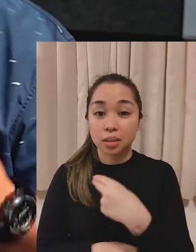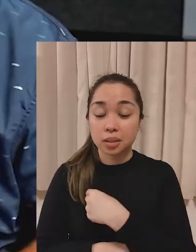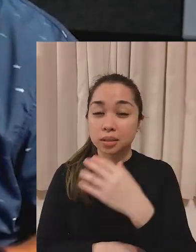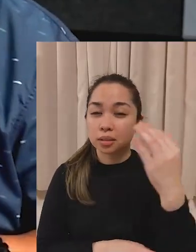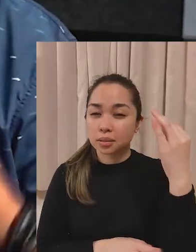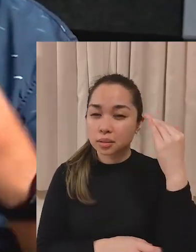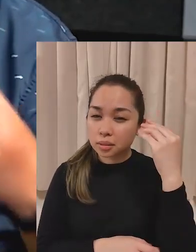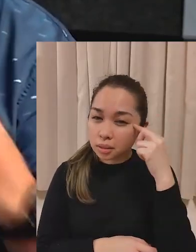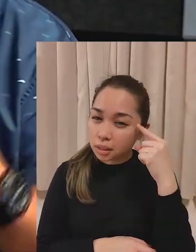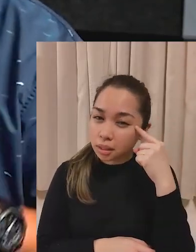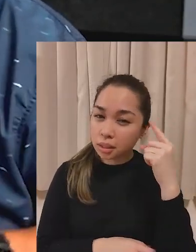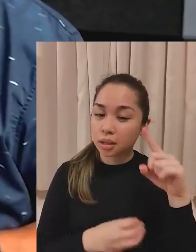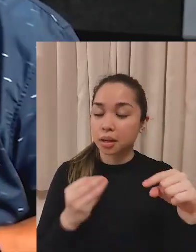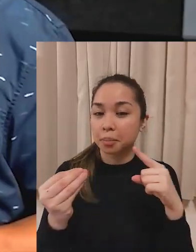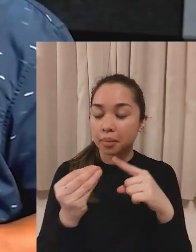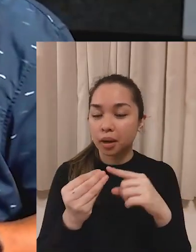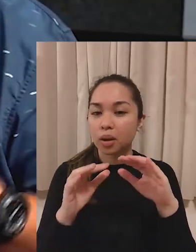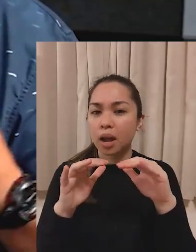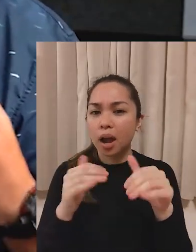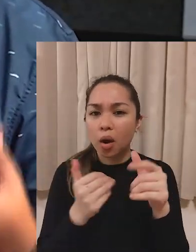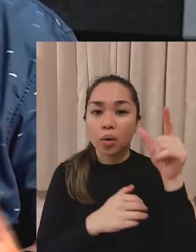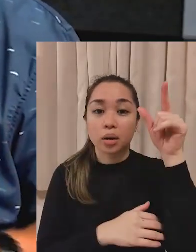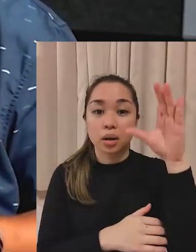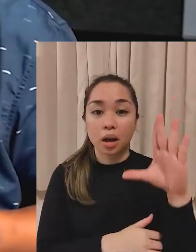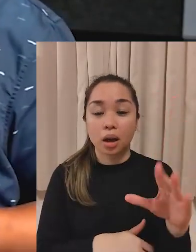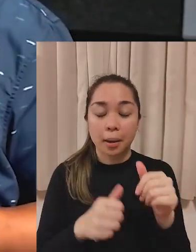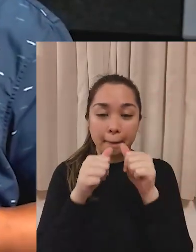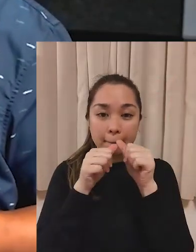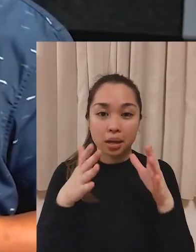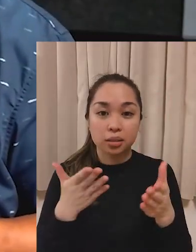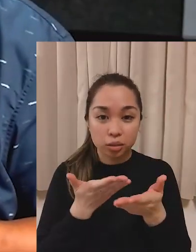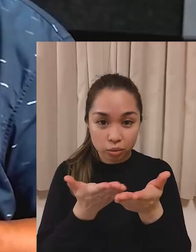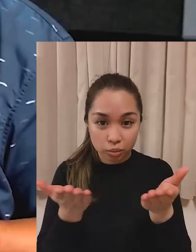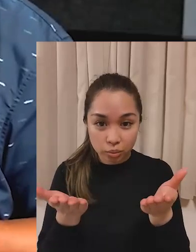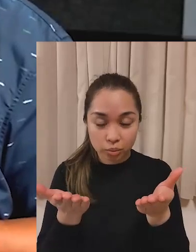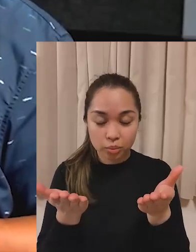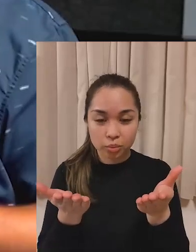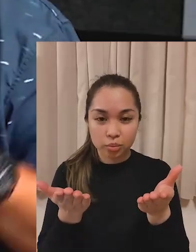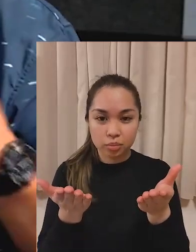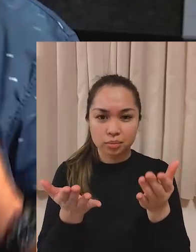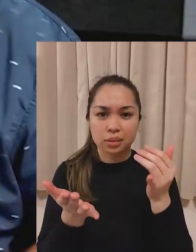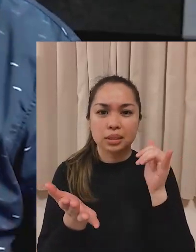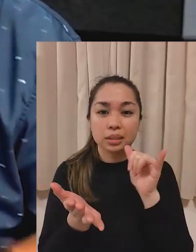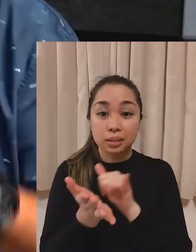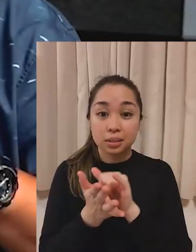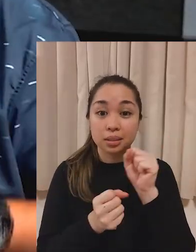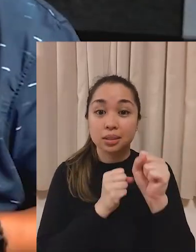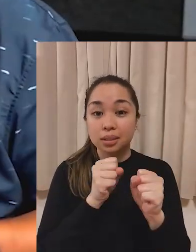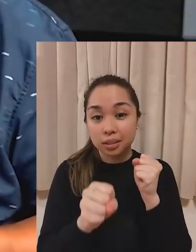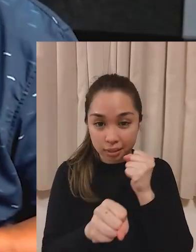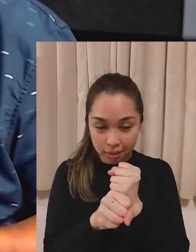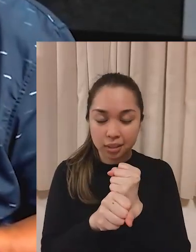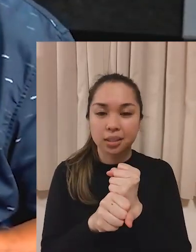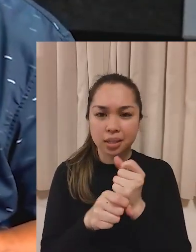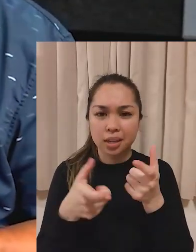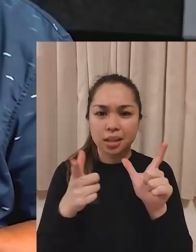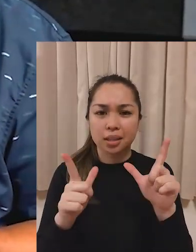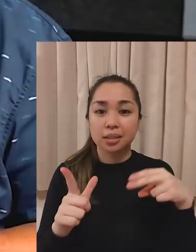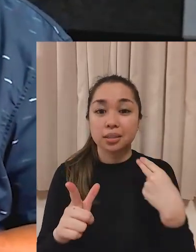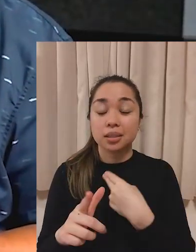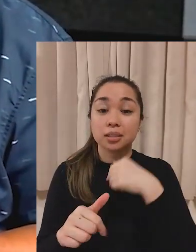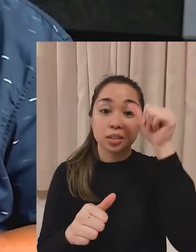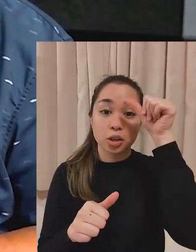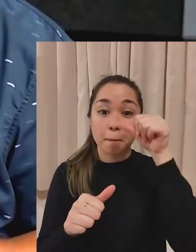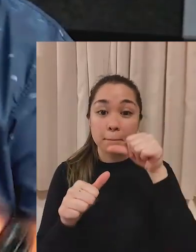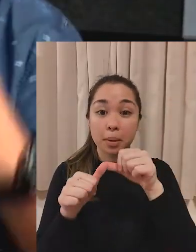God has blessed and worked for you or for your family in this past year. Let us recall how the Lord made it possible